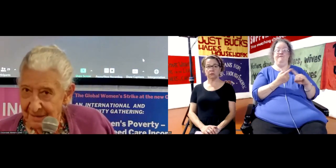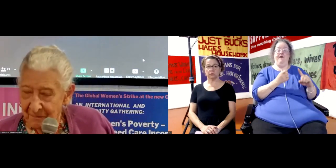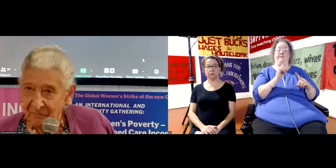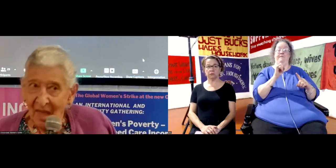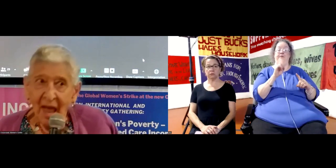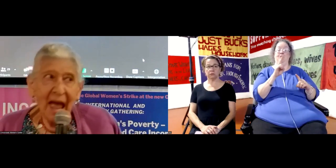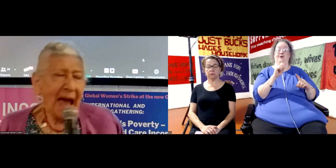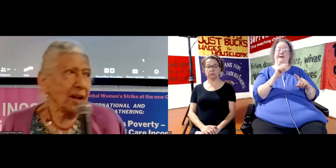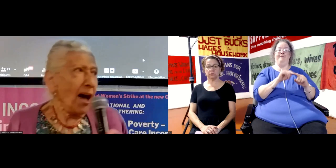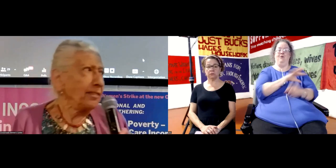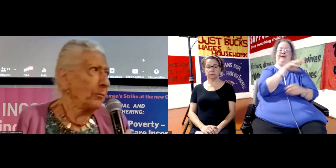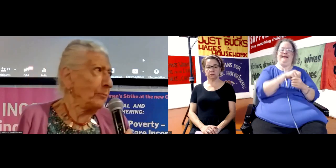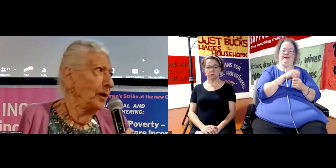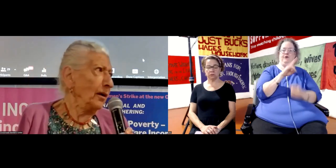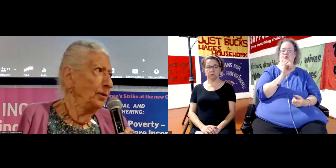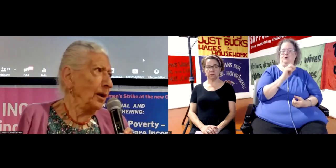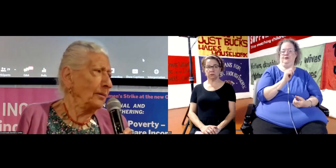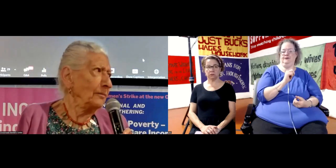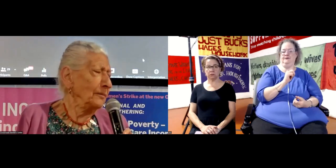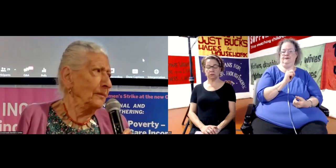unions. And other